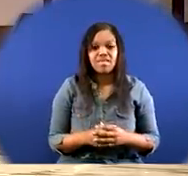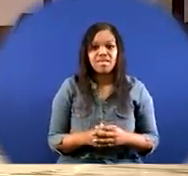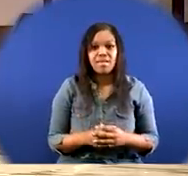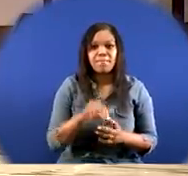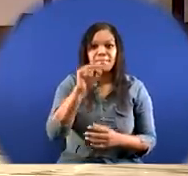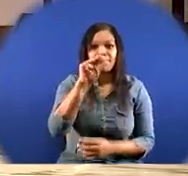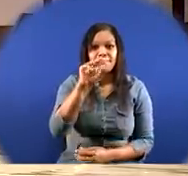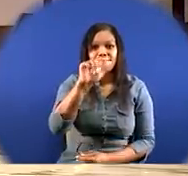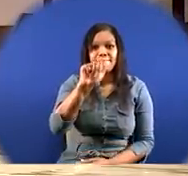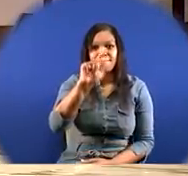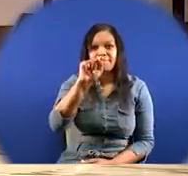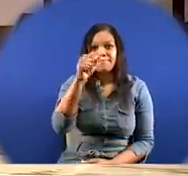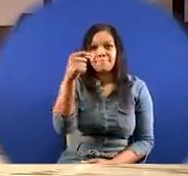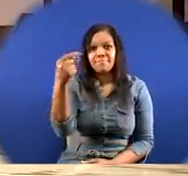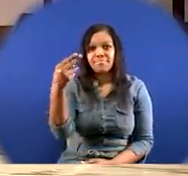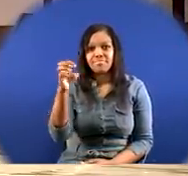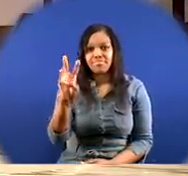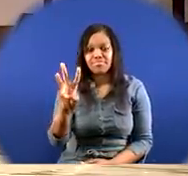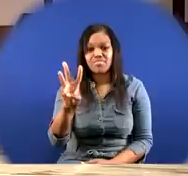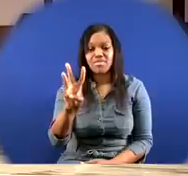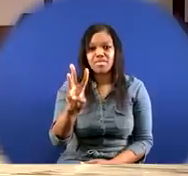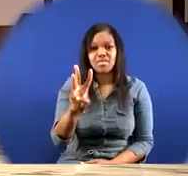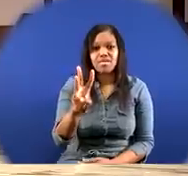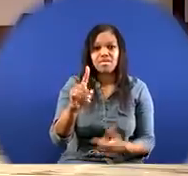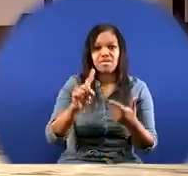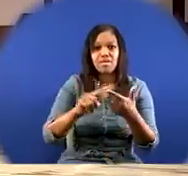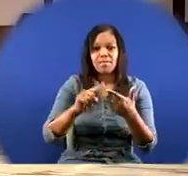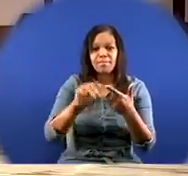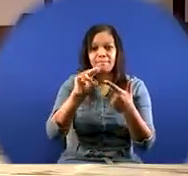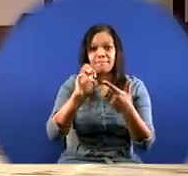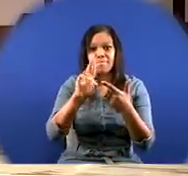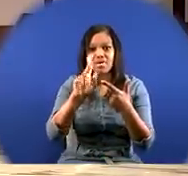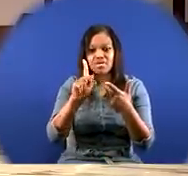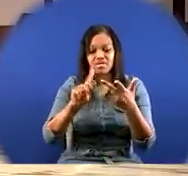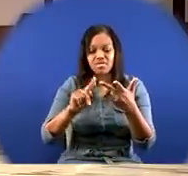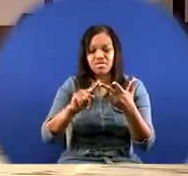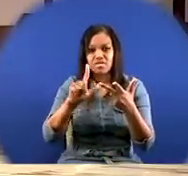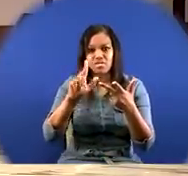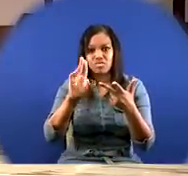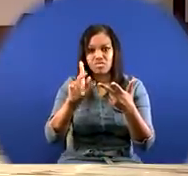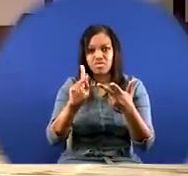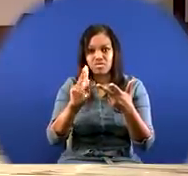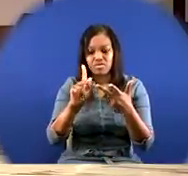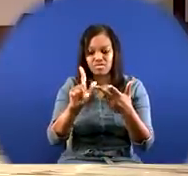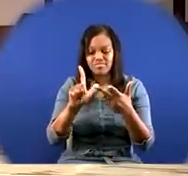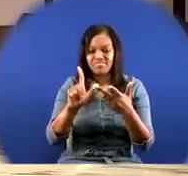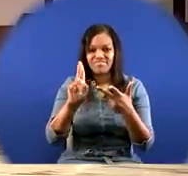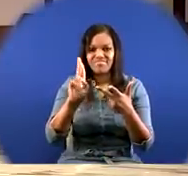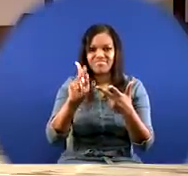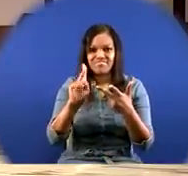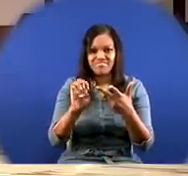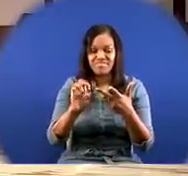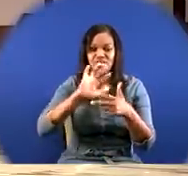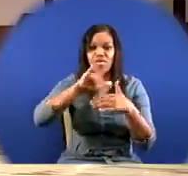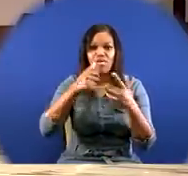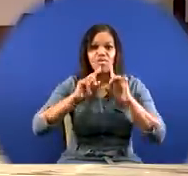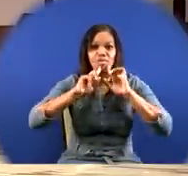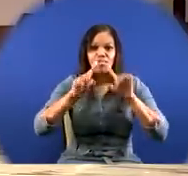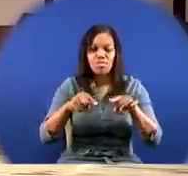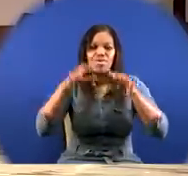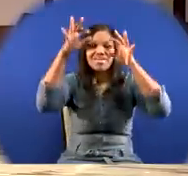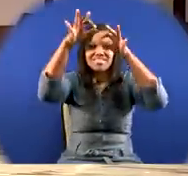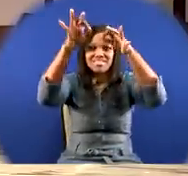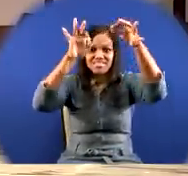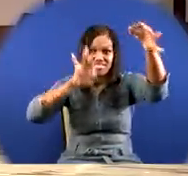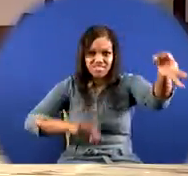Matthew, Mark, and Luke all report the tearing of